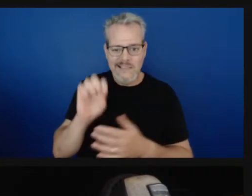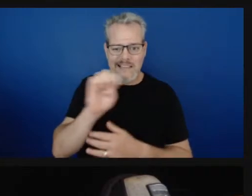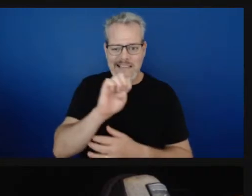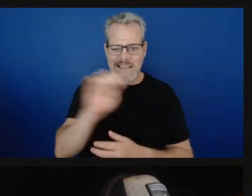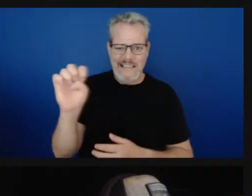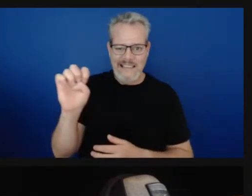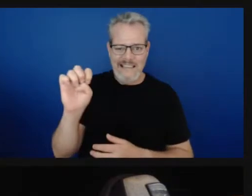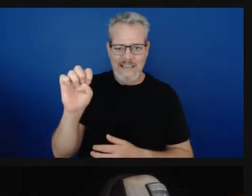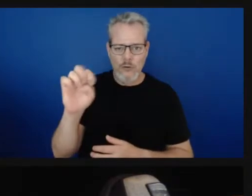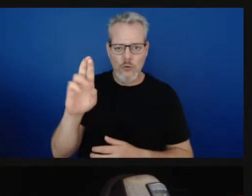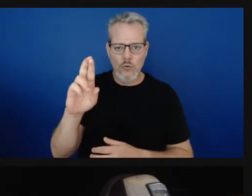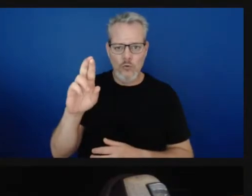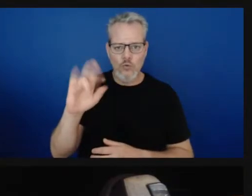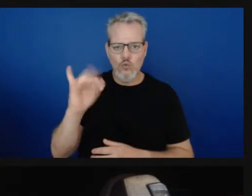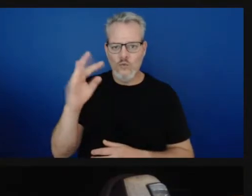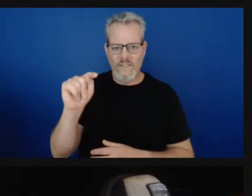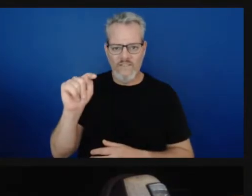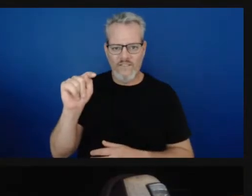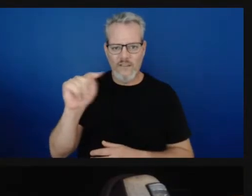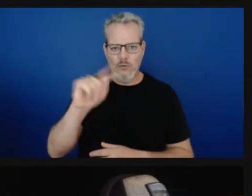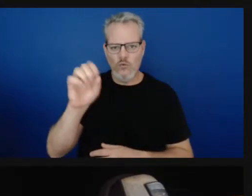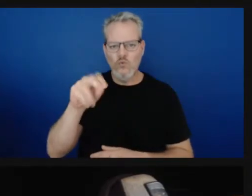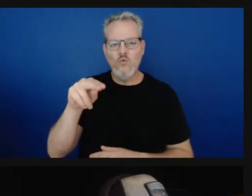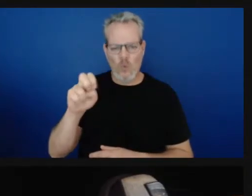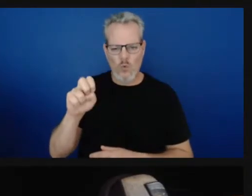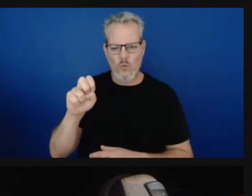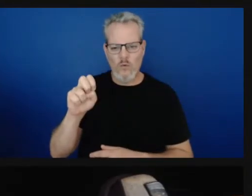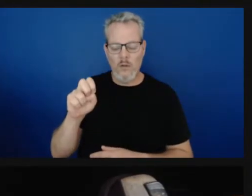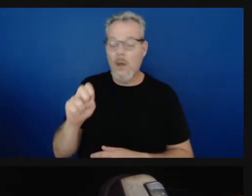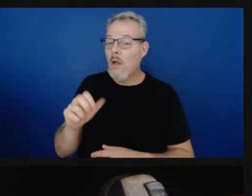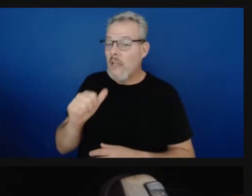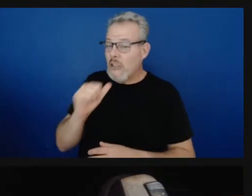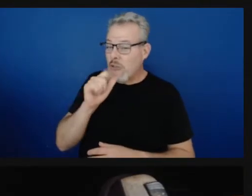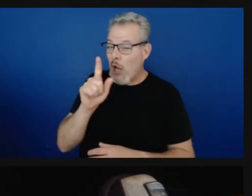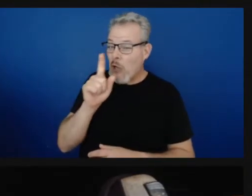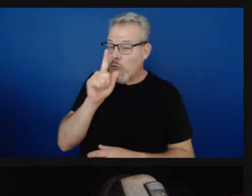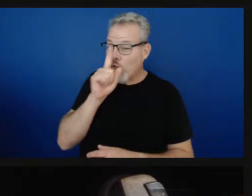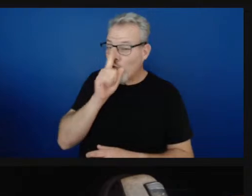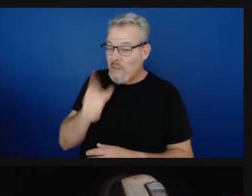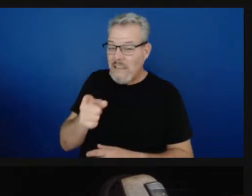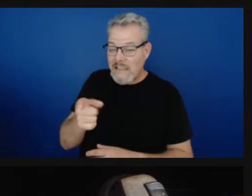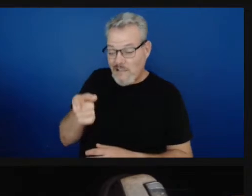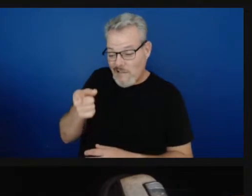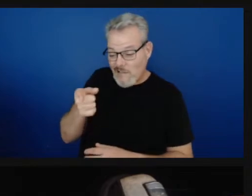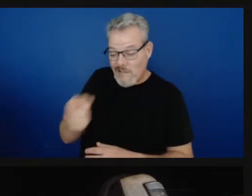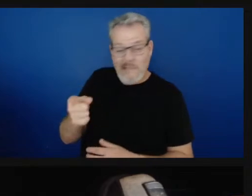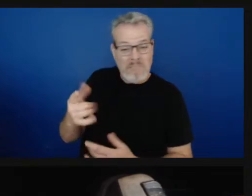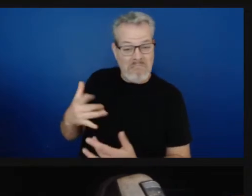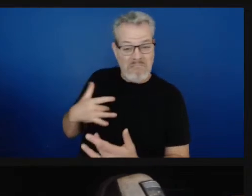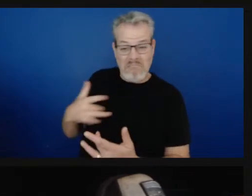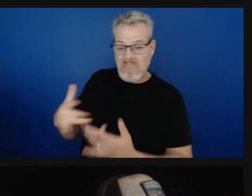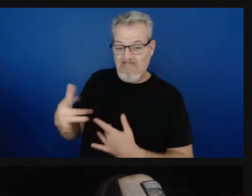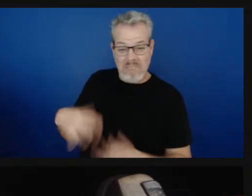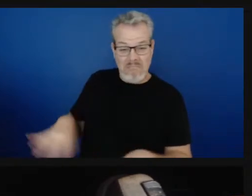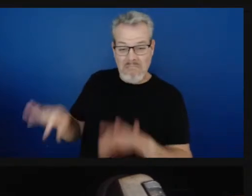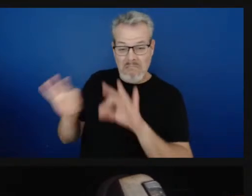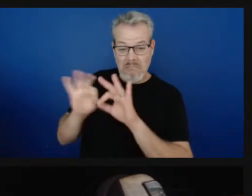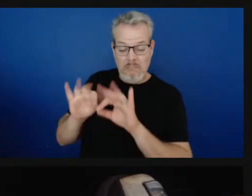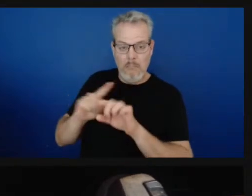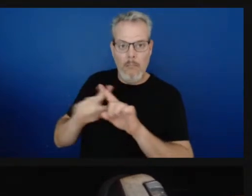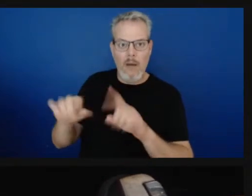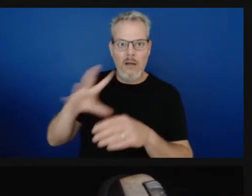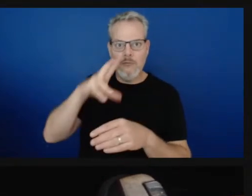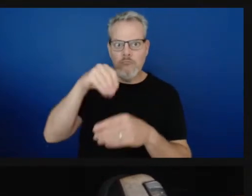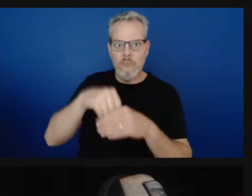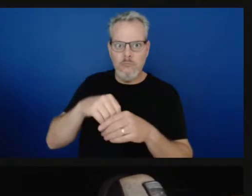Upper East Rift Zone is sometimes known. Not necessarily of concern, but part of this long